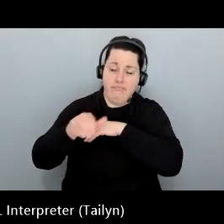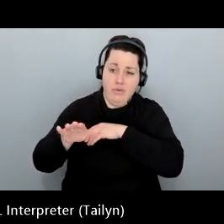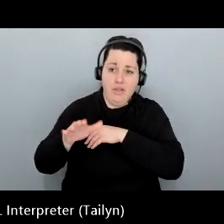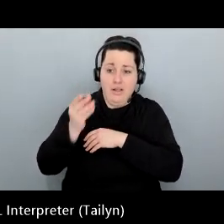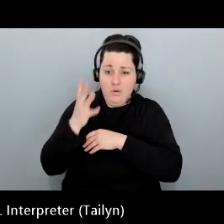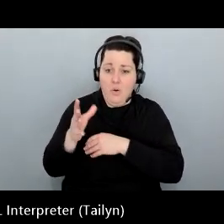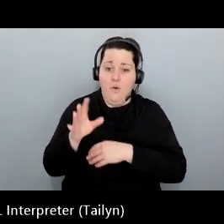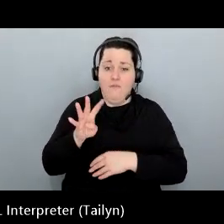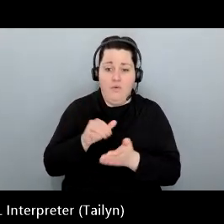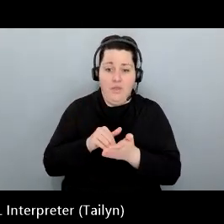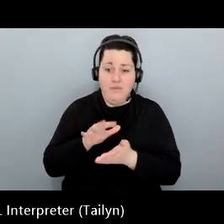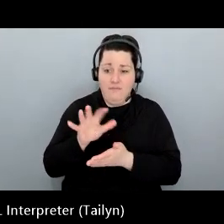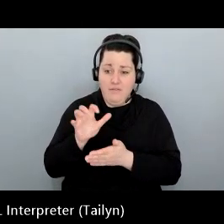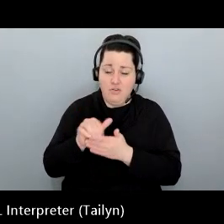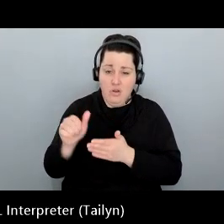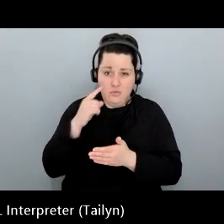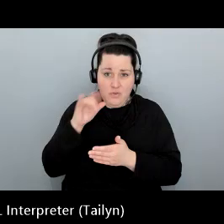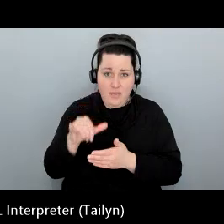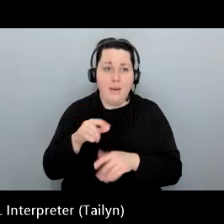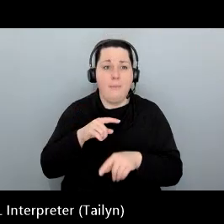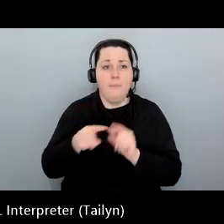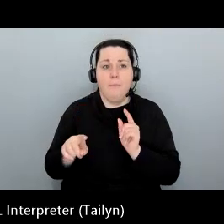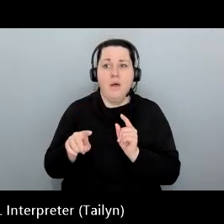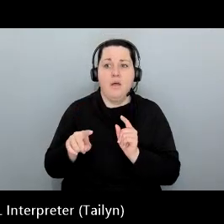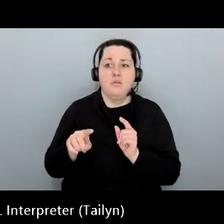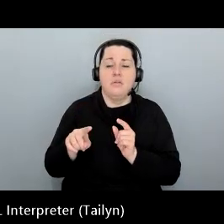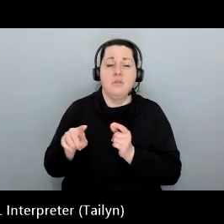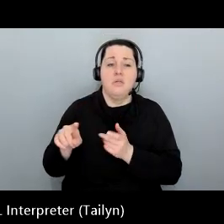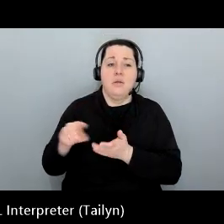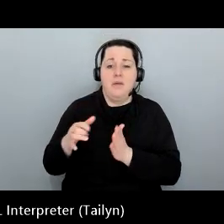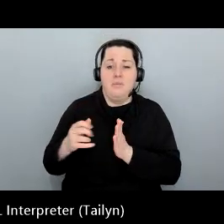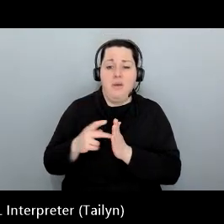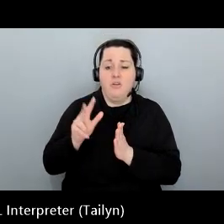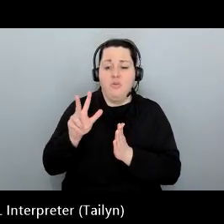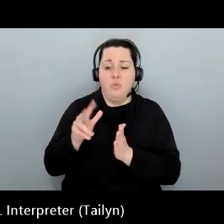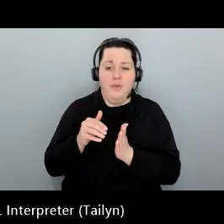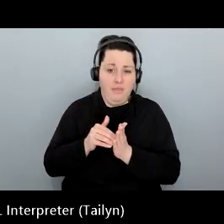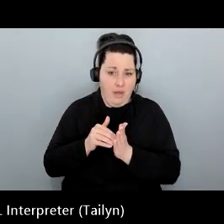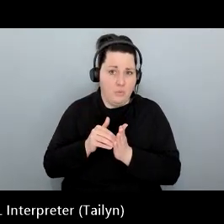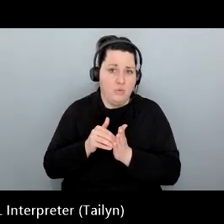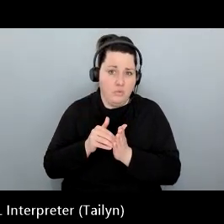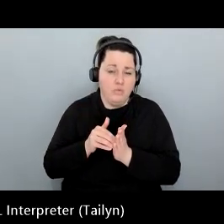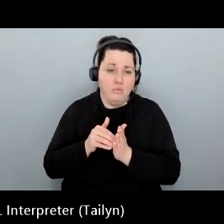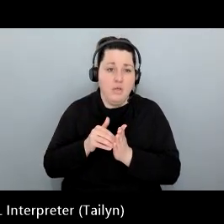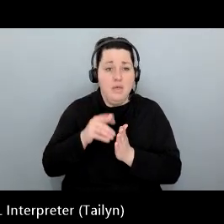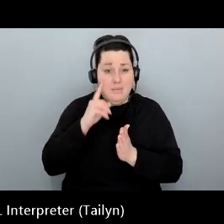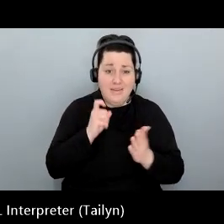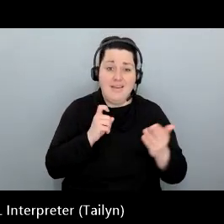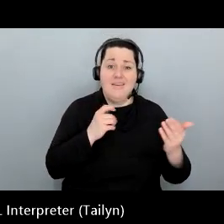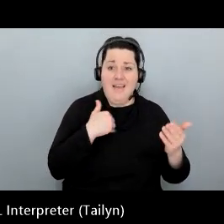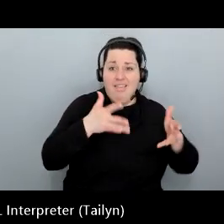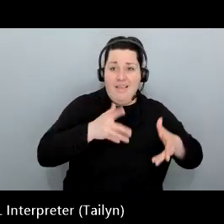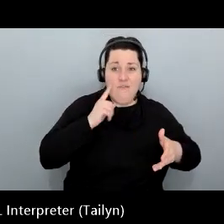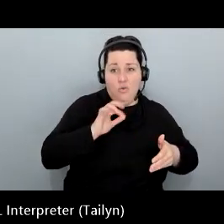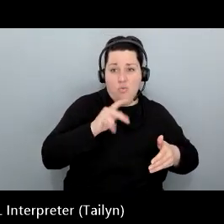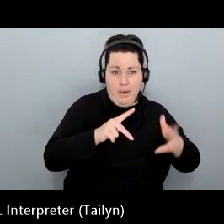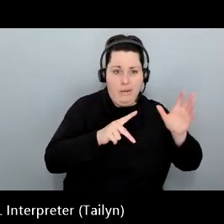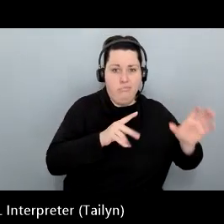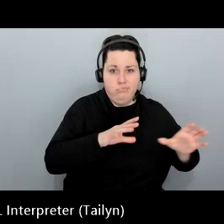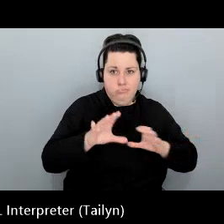spent $4,500 on this, but I would only be able to receive 3,000 in reimbursement since that's all I had left over.